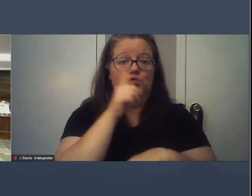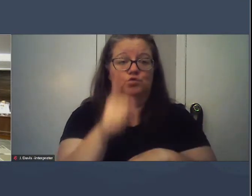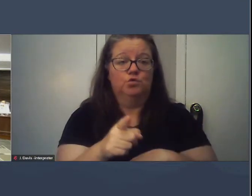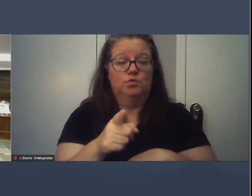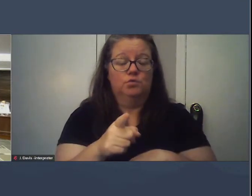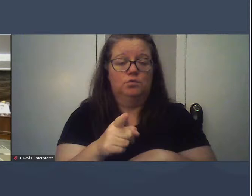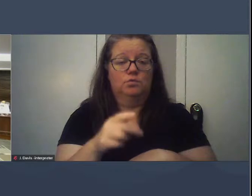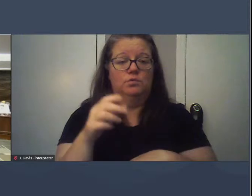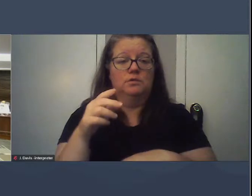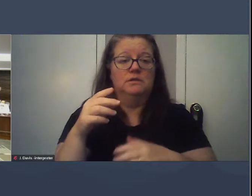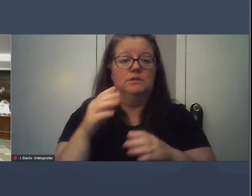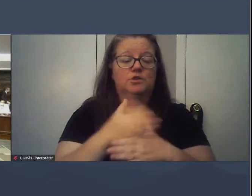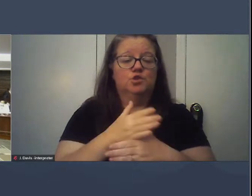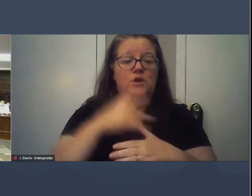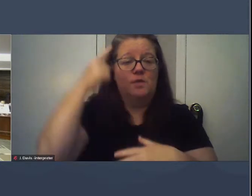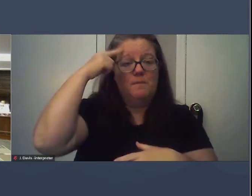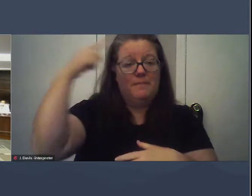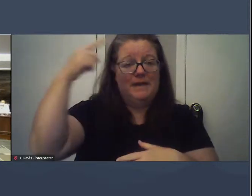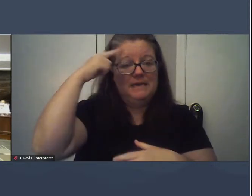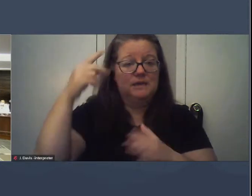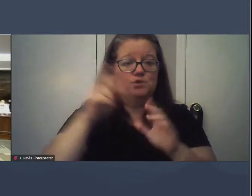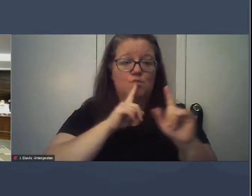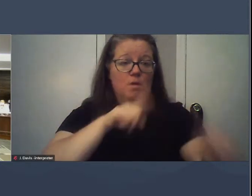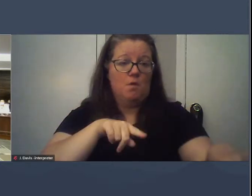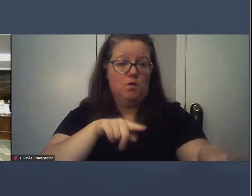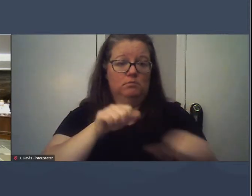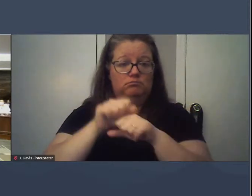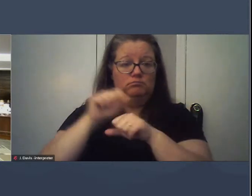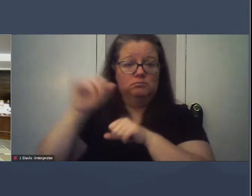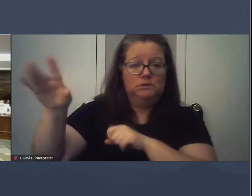Share the Pennies report will be coming forward.